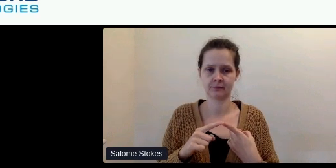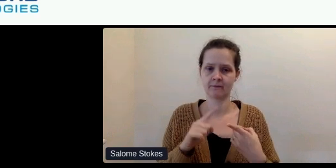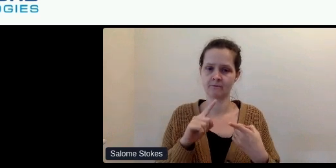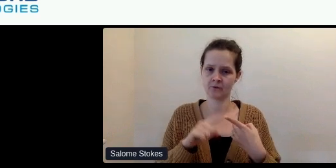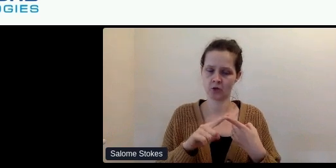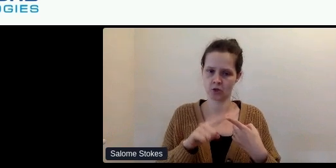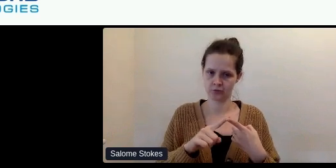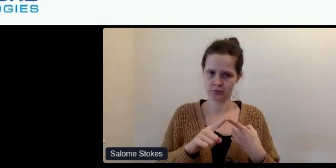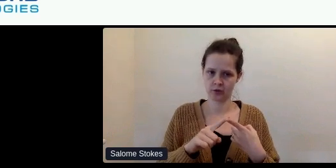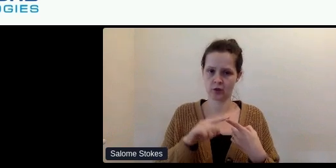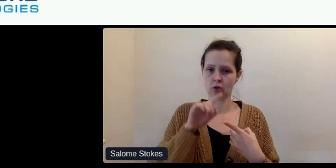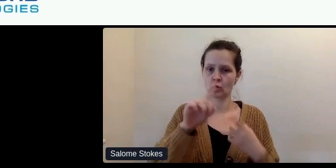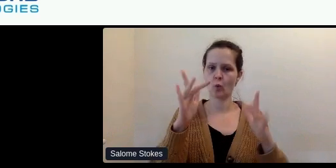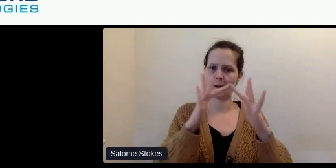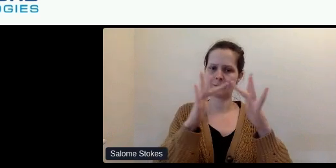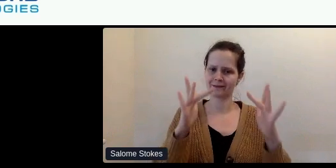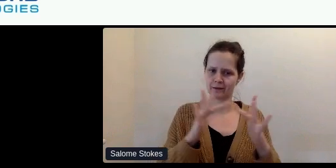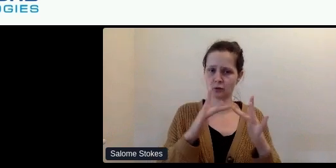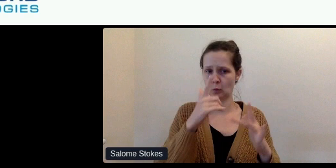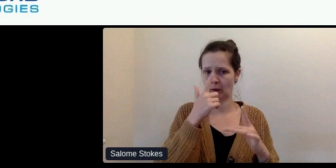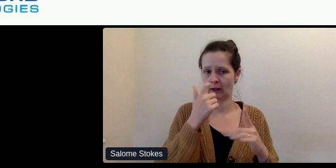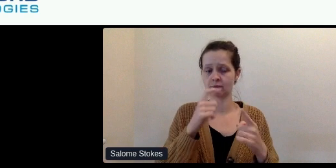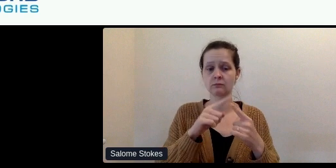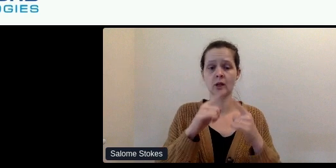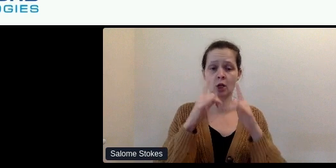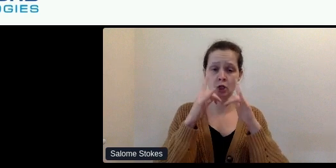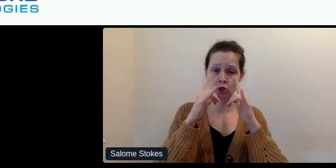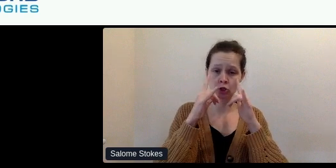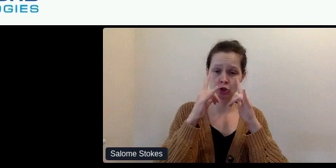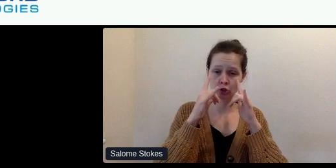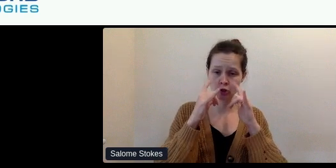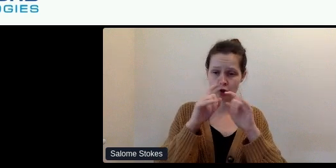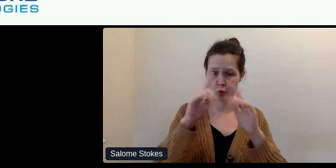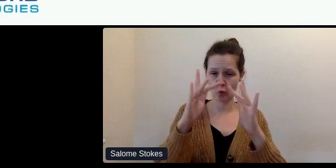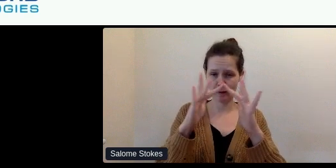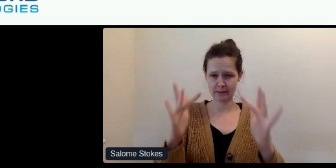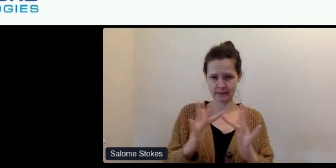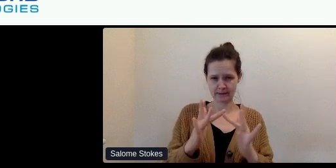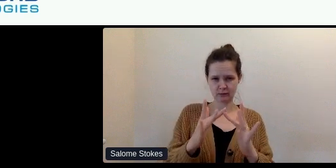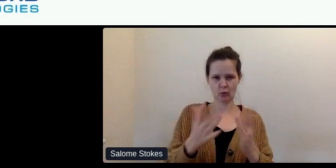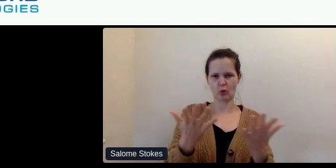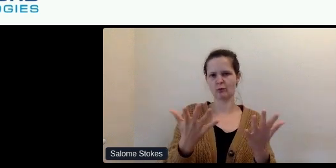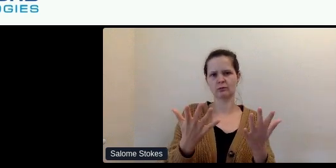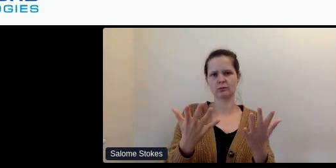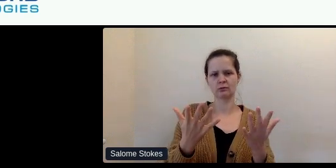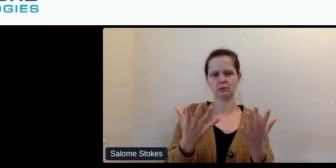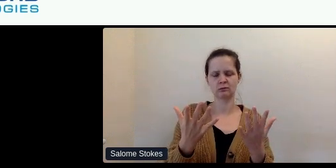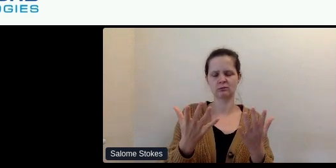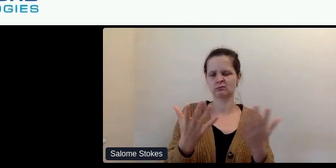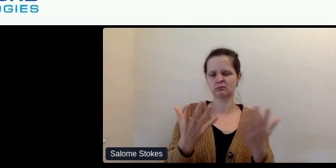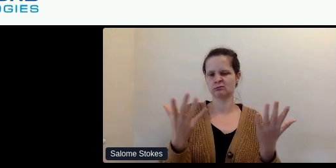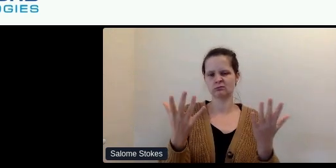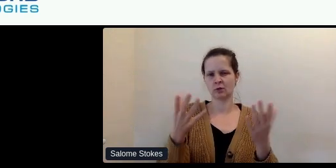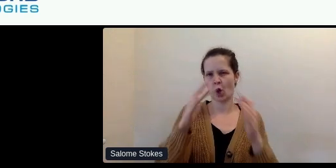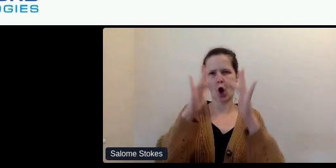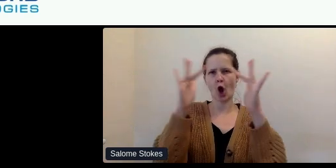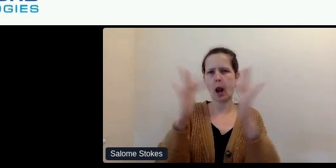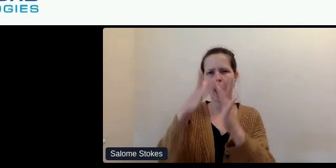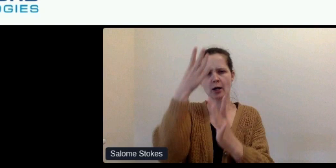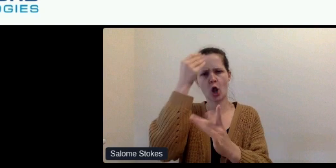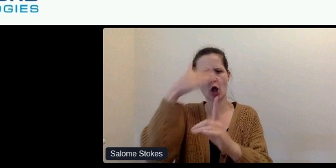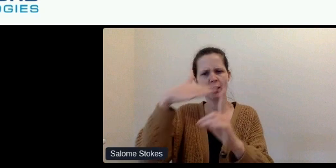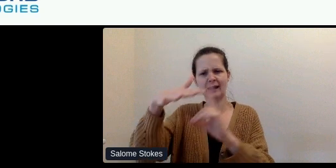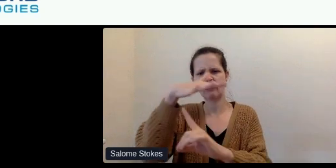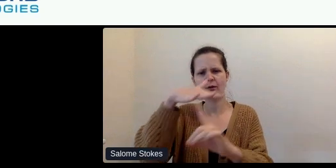for documents. It allows you to search a virtual learning environment, a learning management system, or any other file system